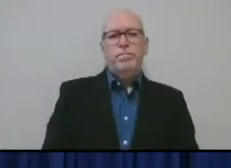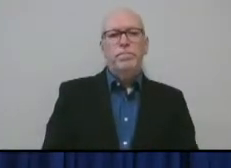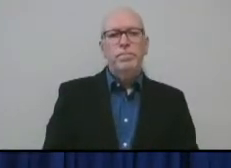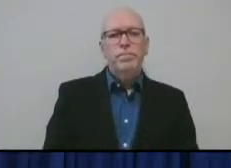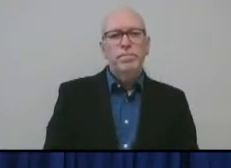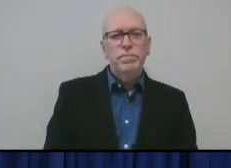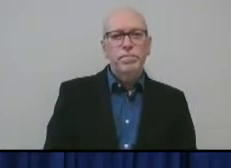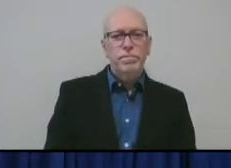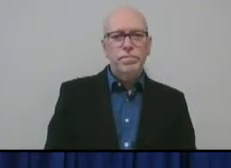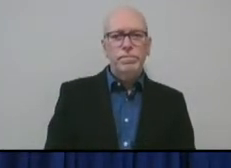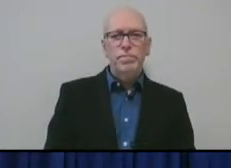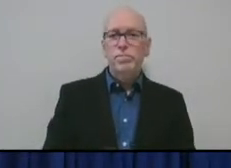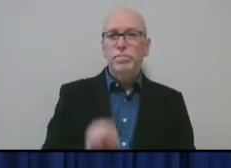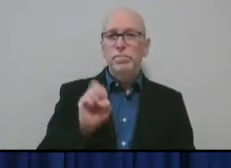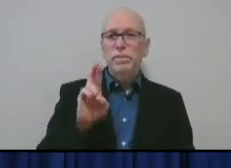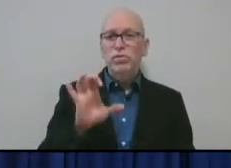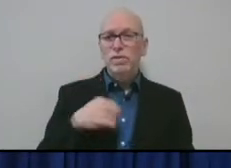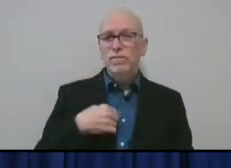Eric, your follow-up?